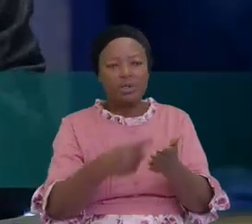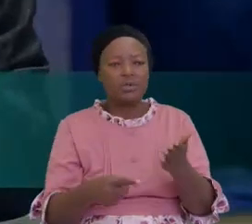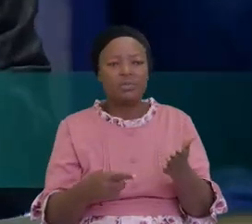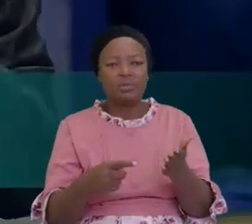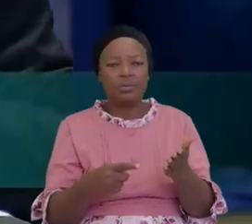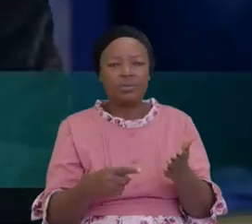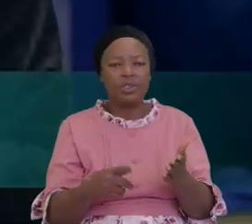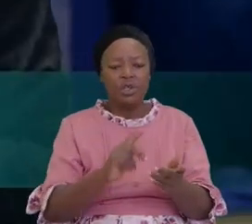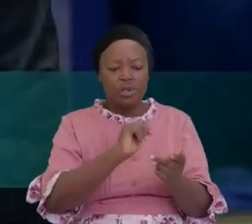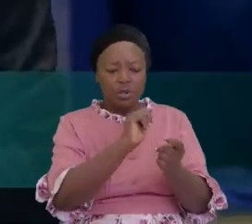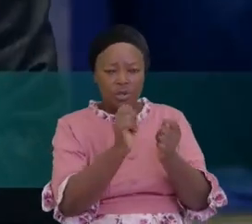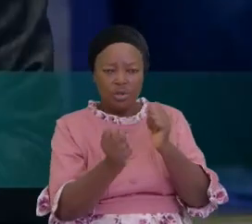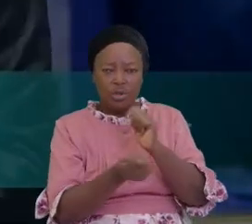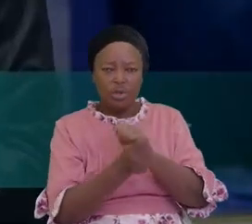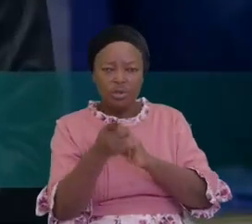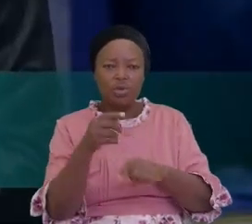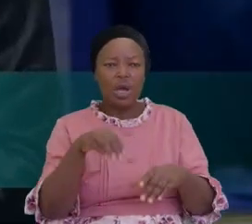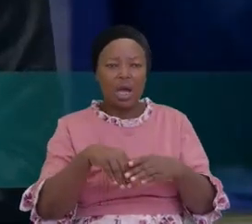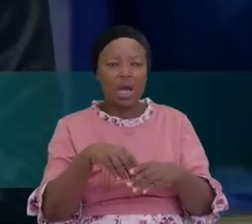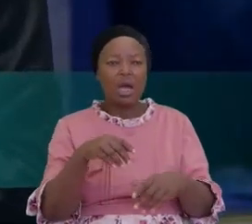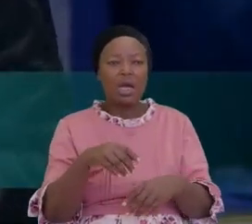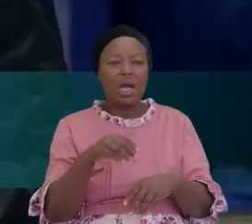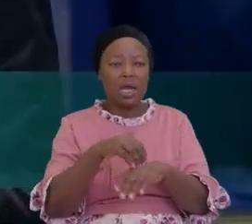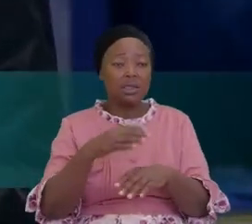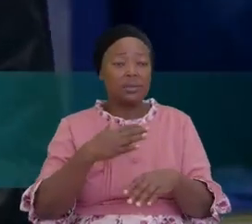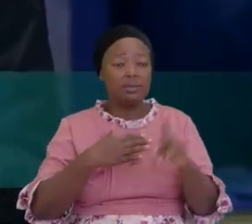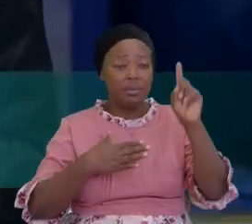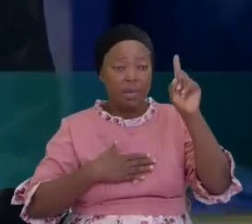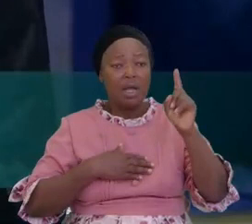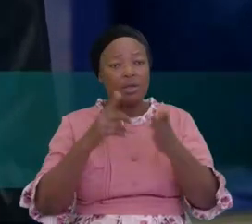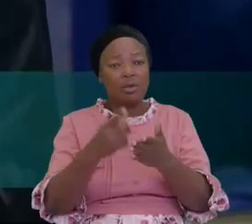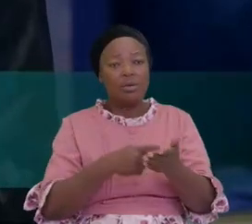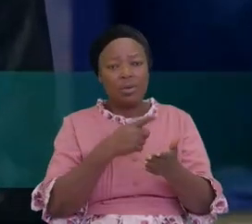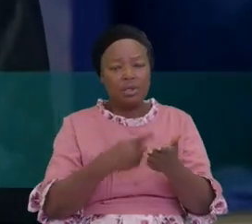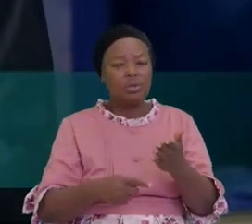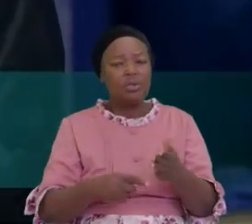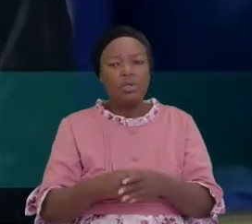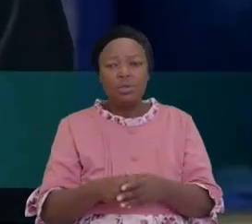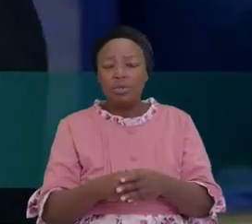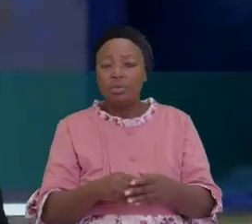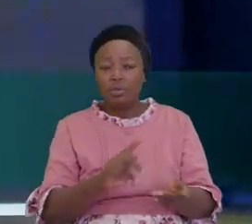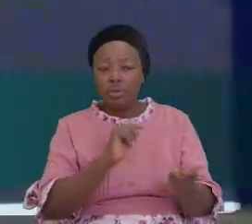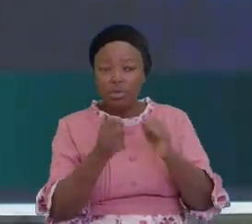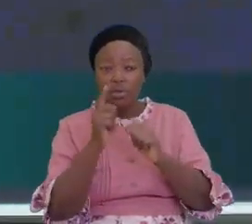Turn you at my correction. Turn you at my rebuke.